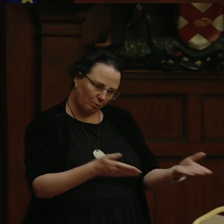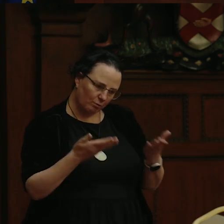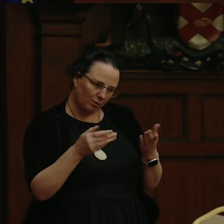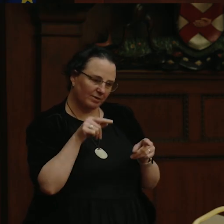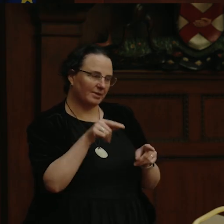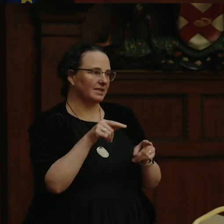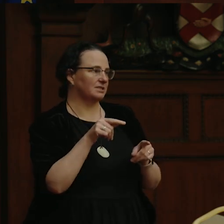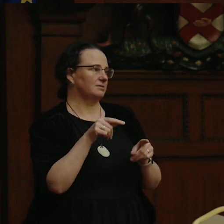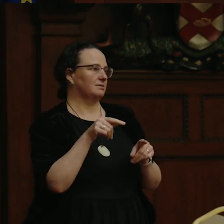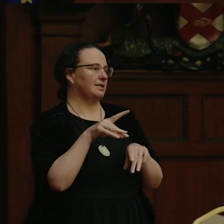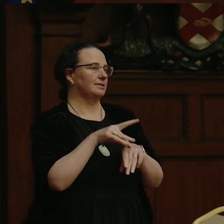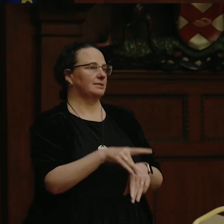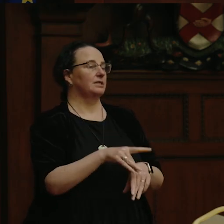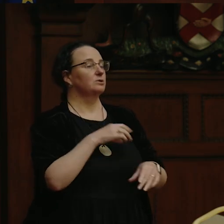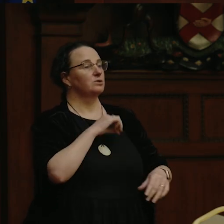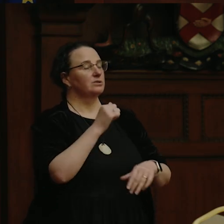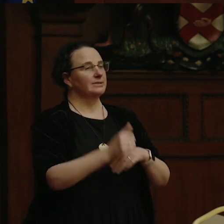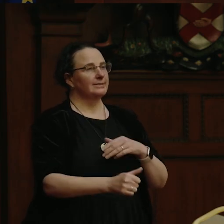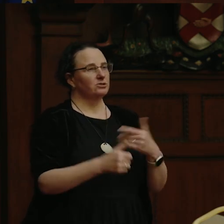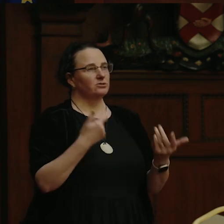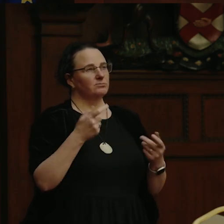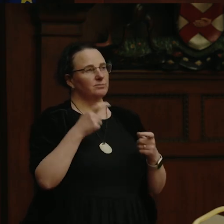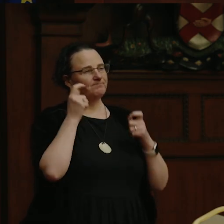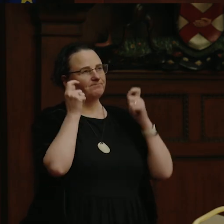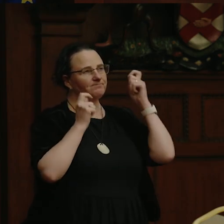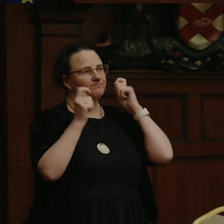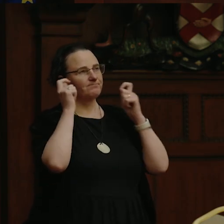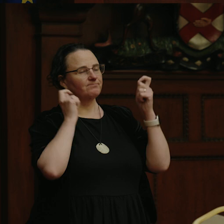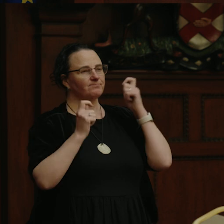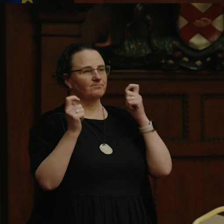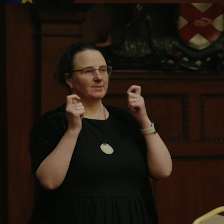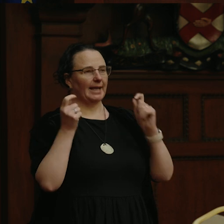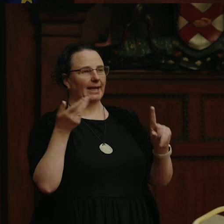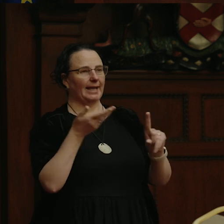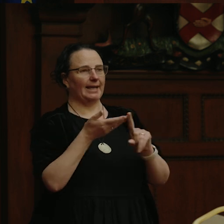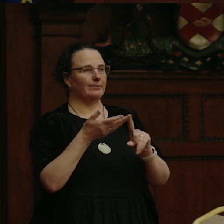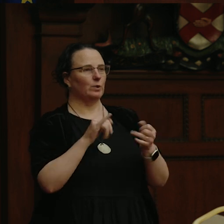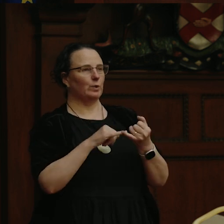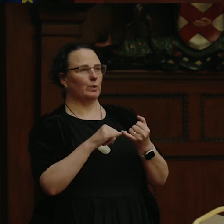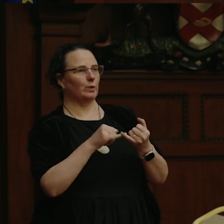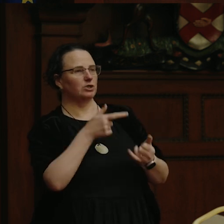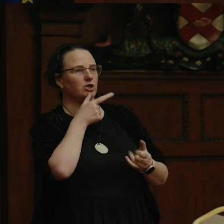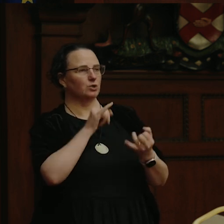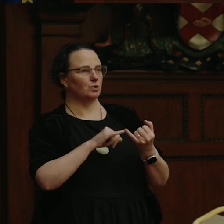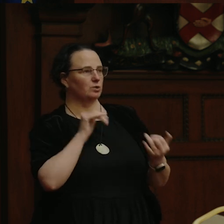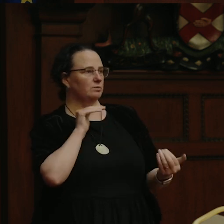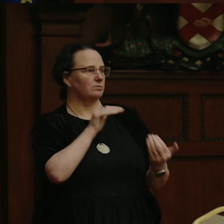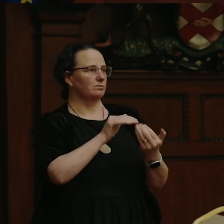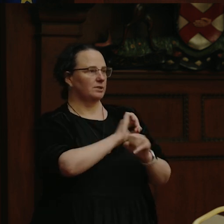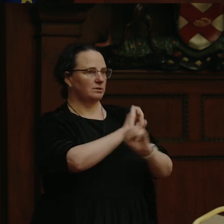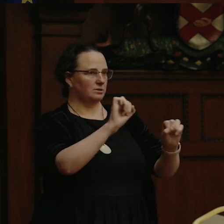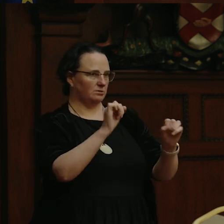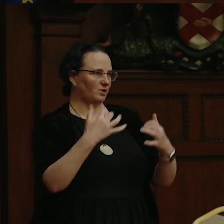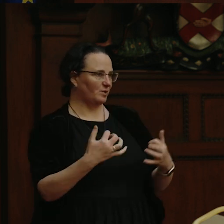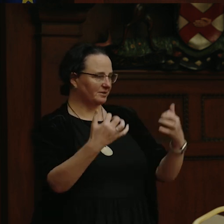So what I was going to look at today is I was trying to pitch this at you, the audience, and your experiences,